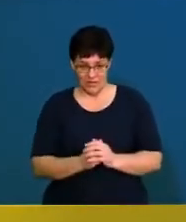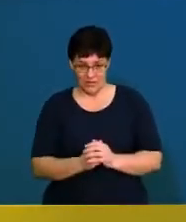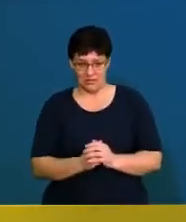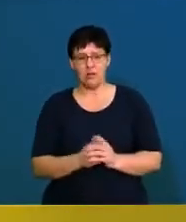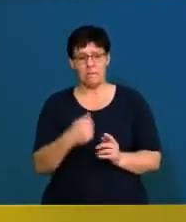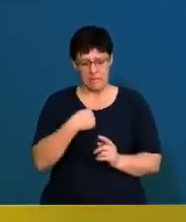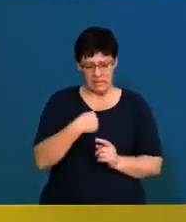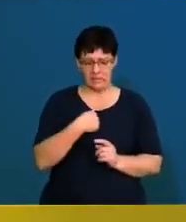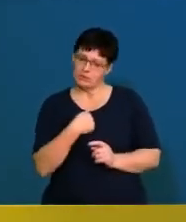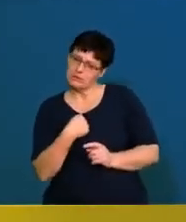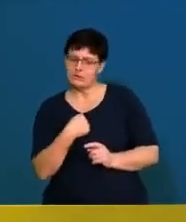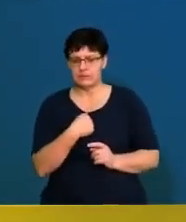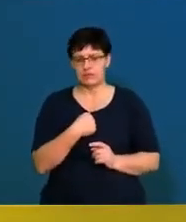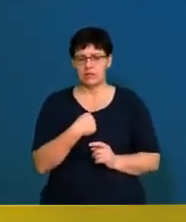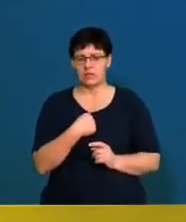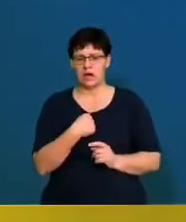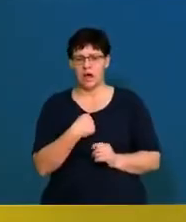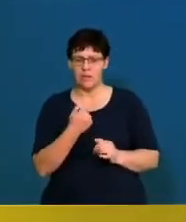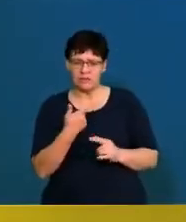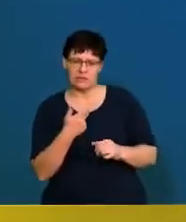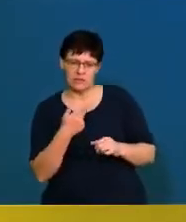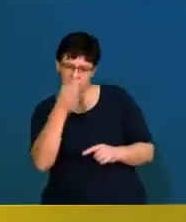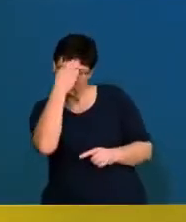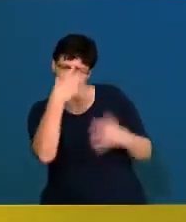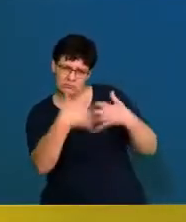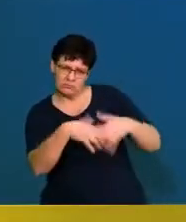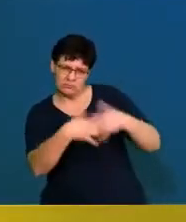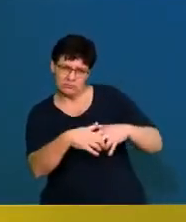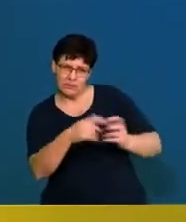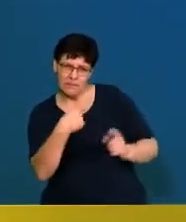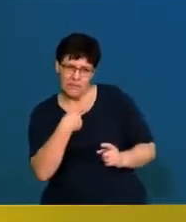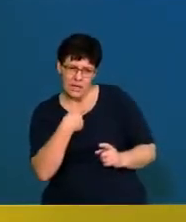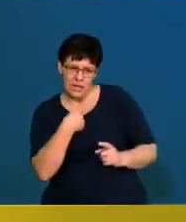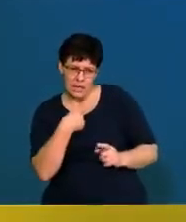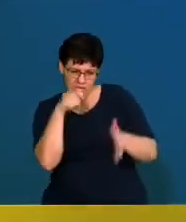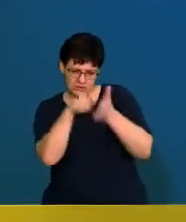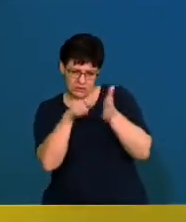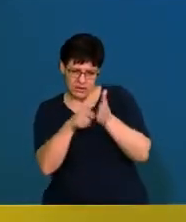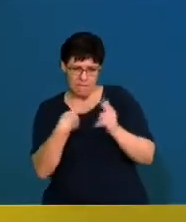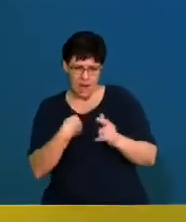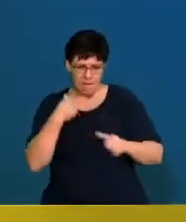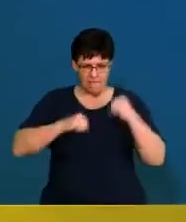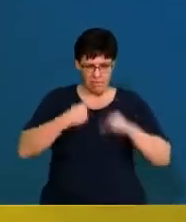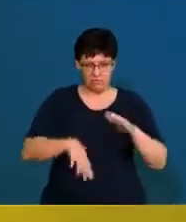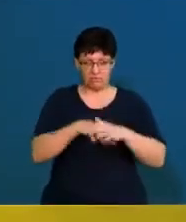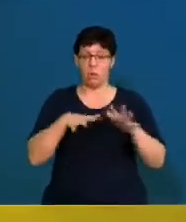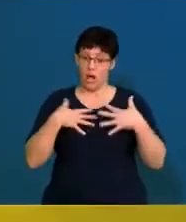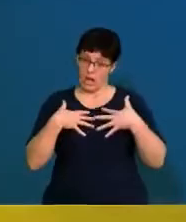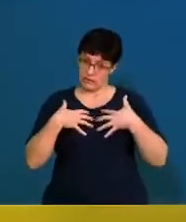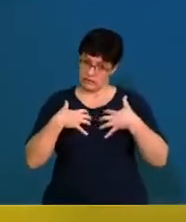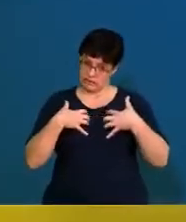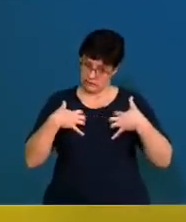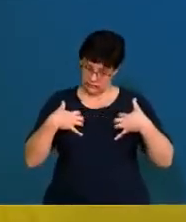you actually, strategize, and so that you maximize your performance. Because, anxiety is a